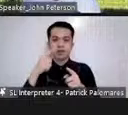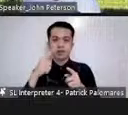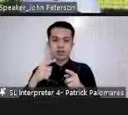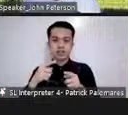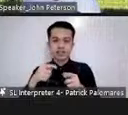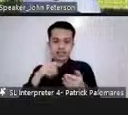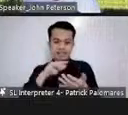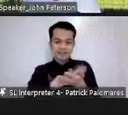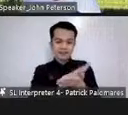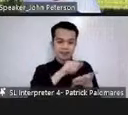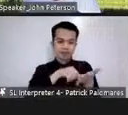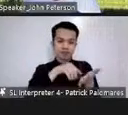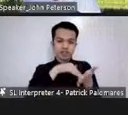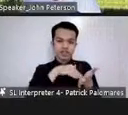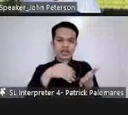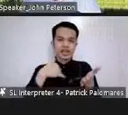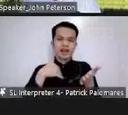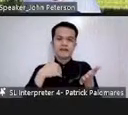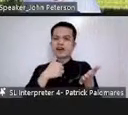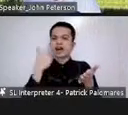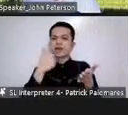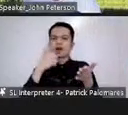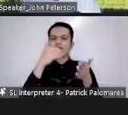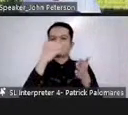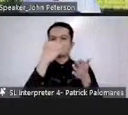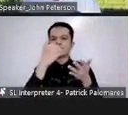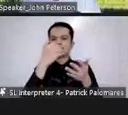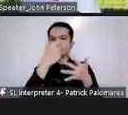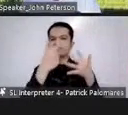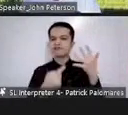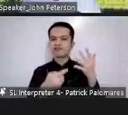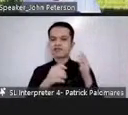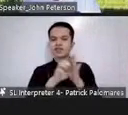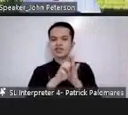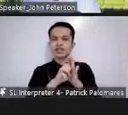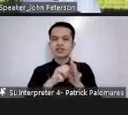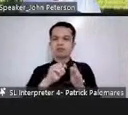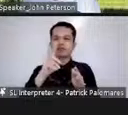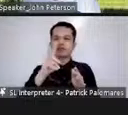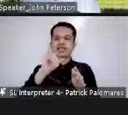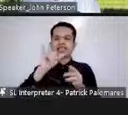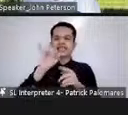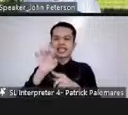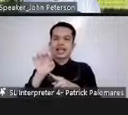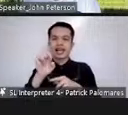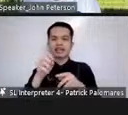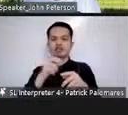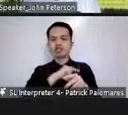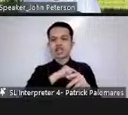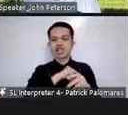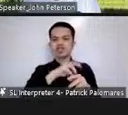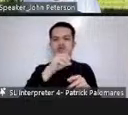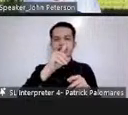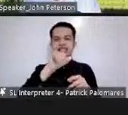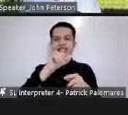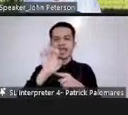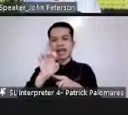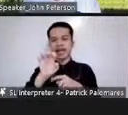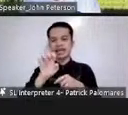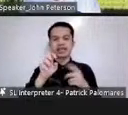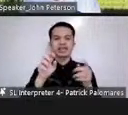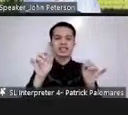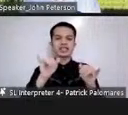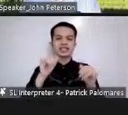we have considered different factors such as ikat dyed with natural dyes and